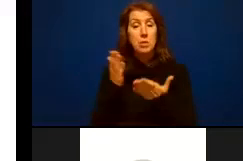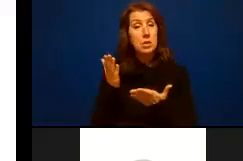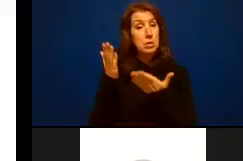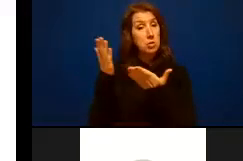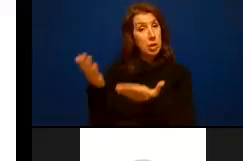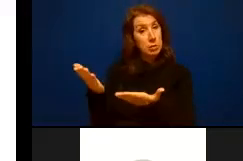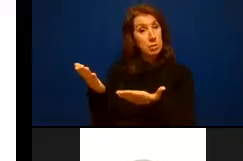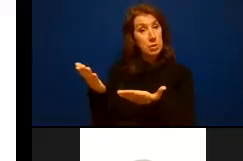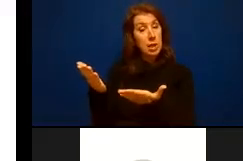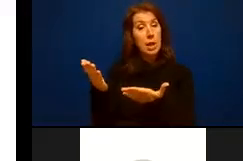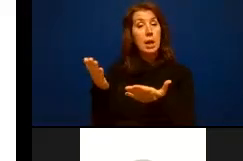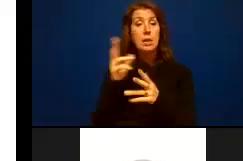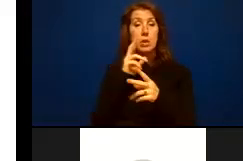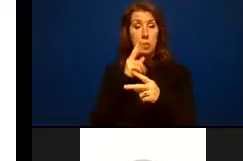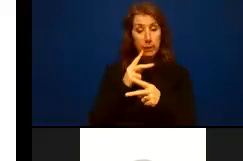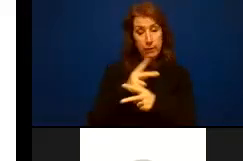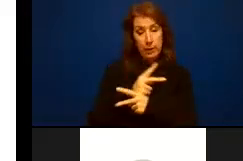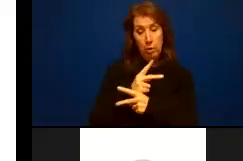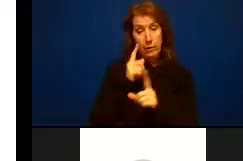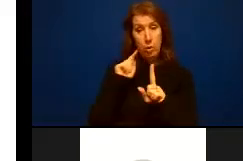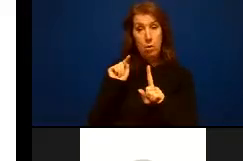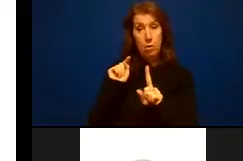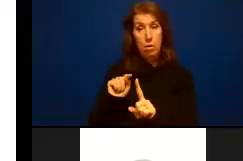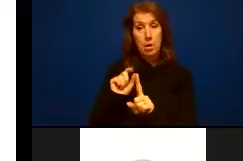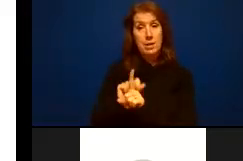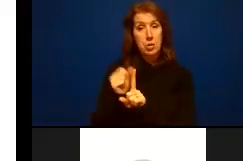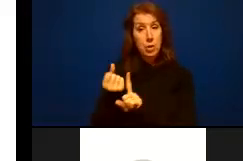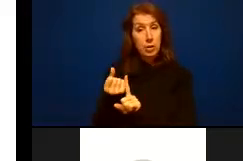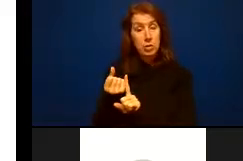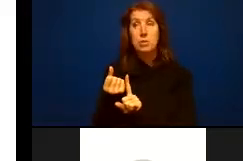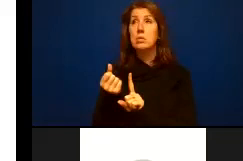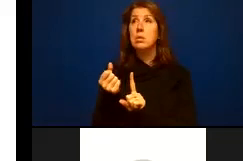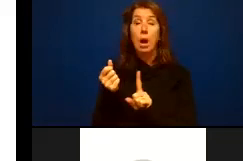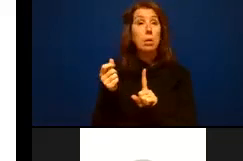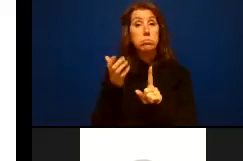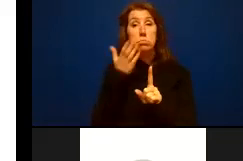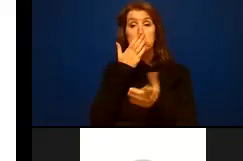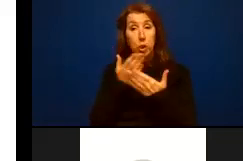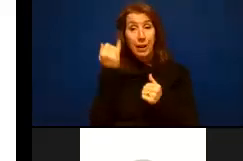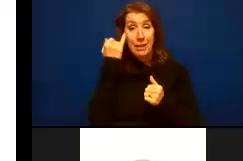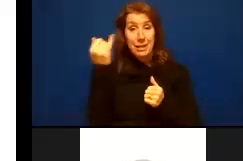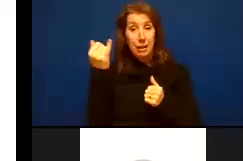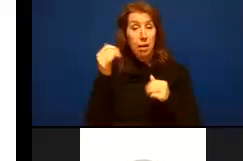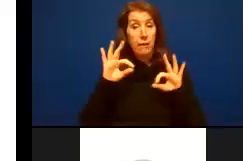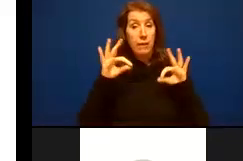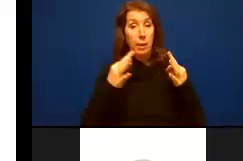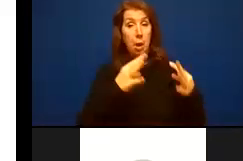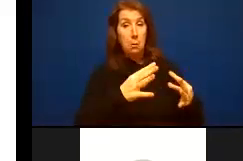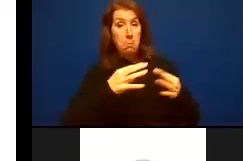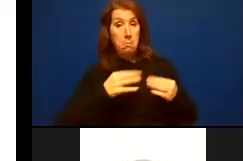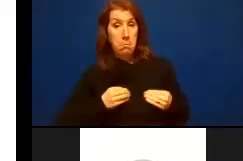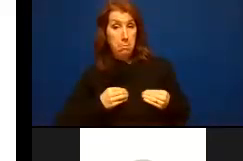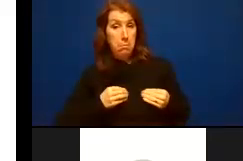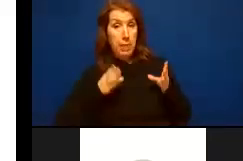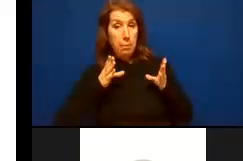exploring, whether in the situations where it actually would be a good match and where the family could take somebody in for a